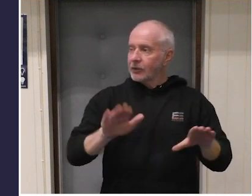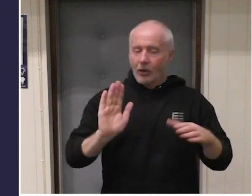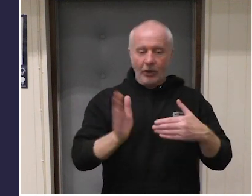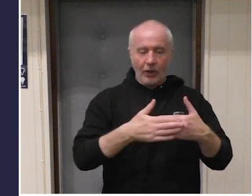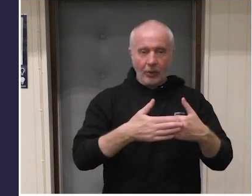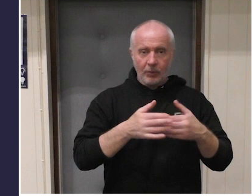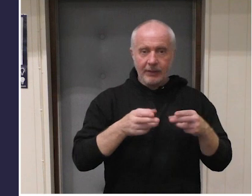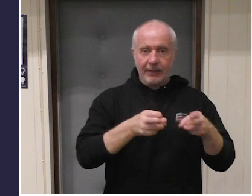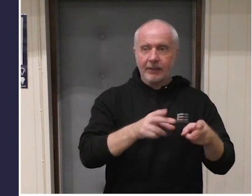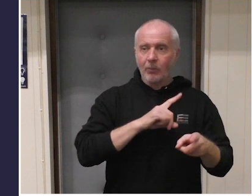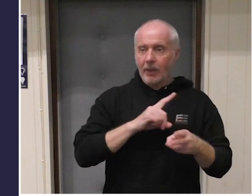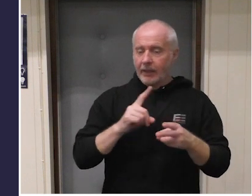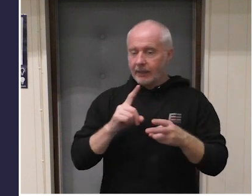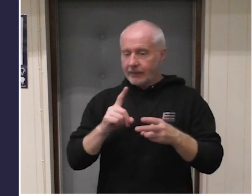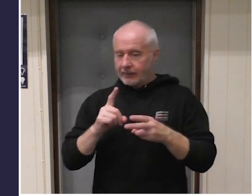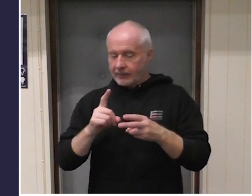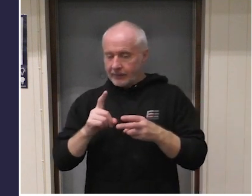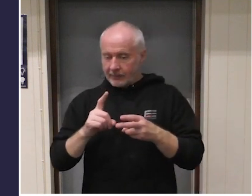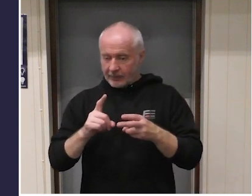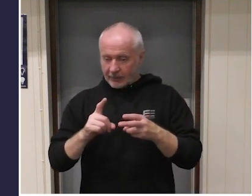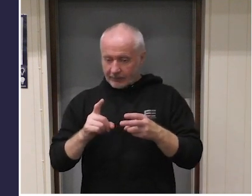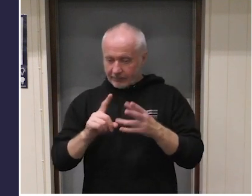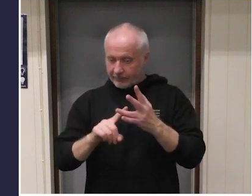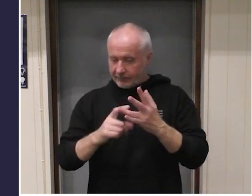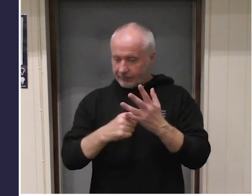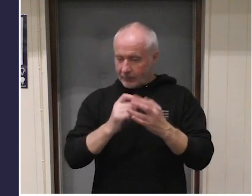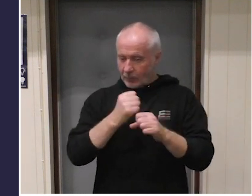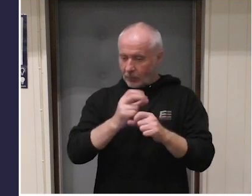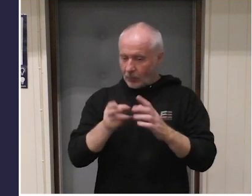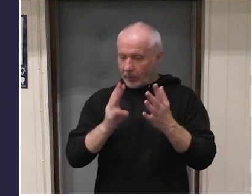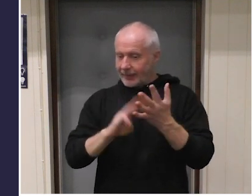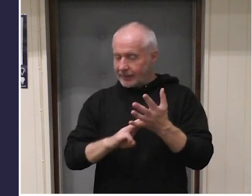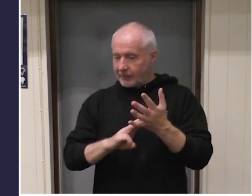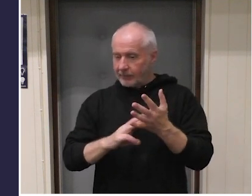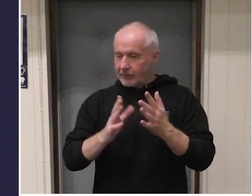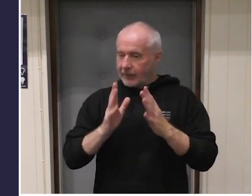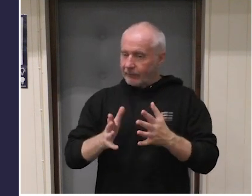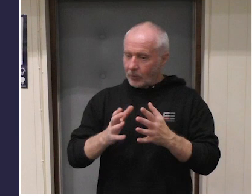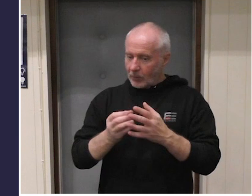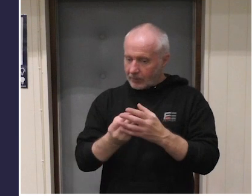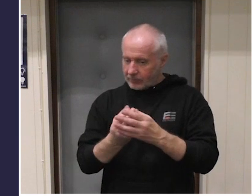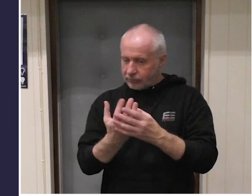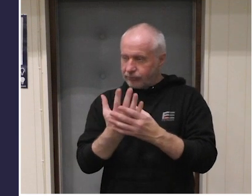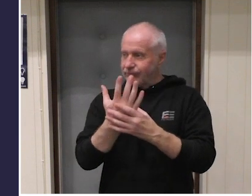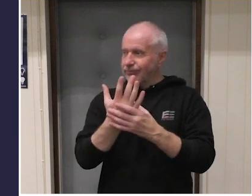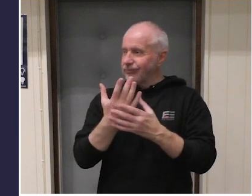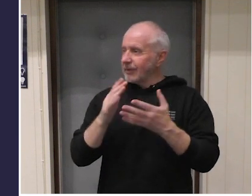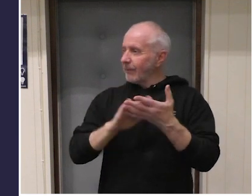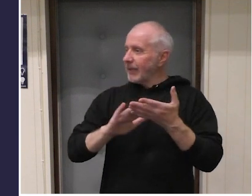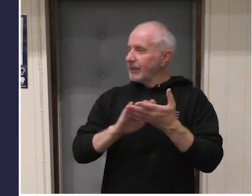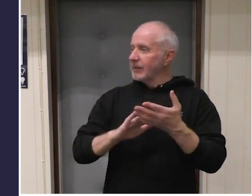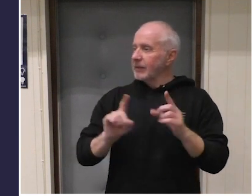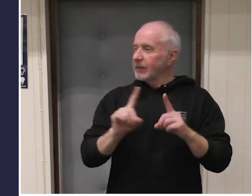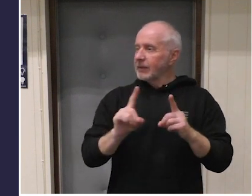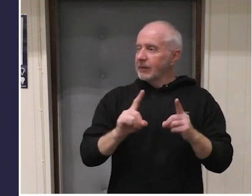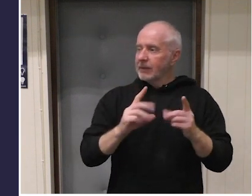to eat and it also has to excrete. Yep. Which means that it's not which means that the